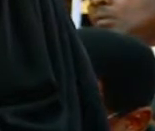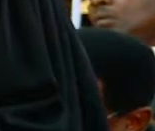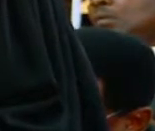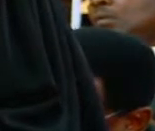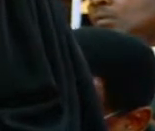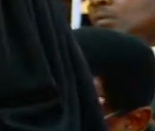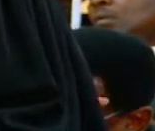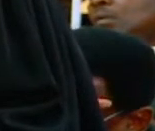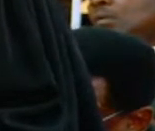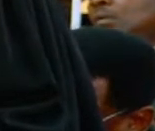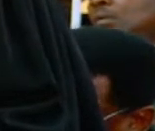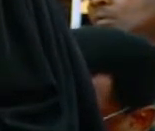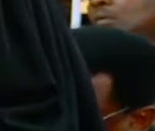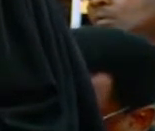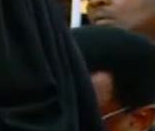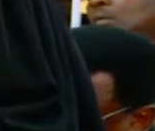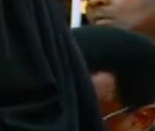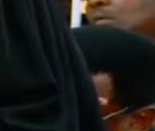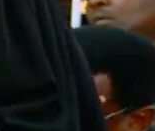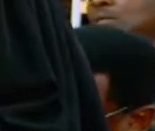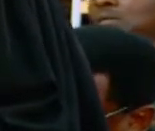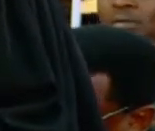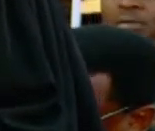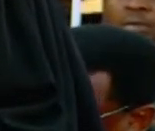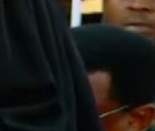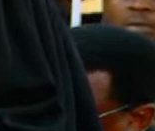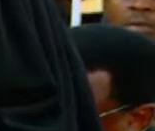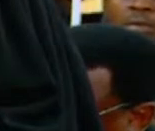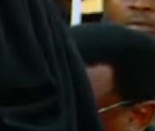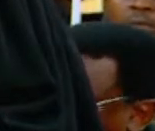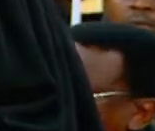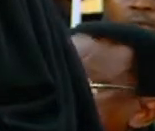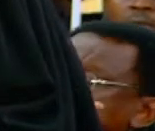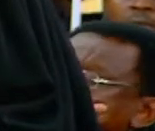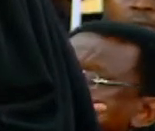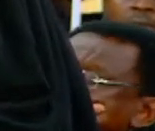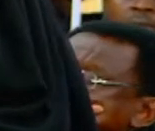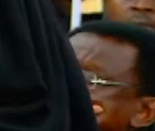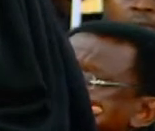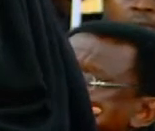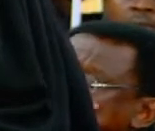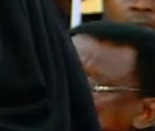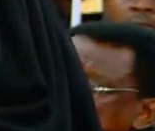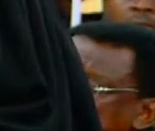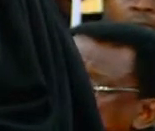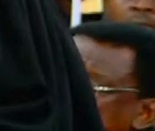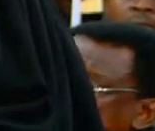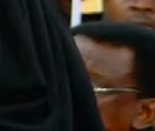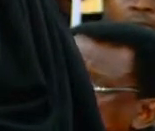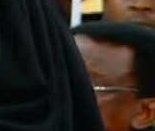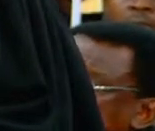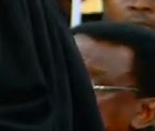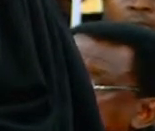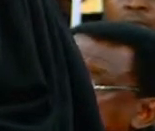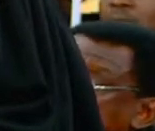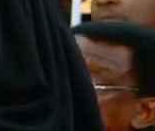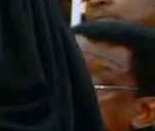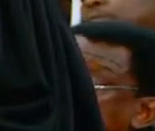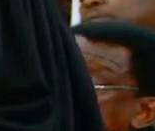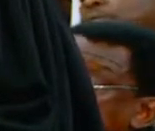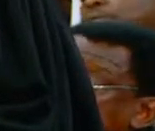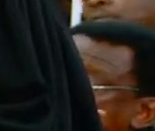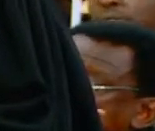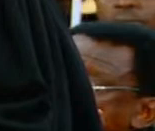we consider necessary in the face of the fact that we are also impeached the process. Apart from